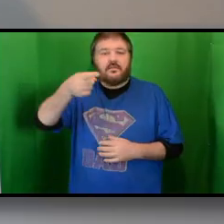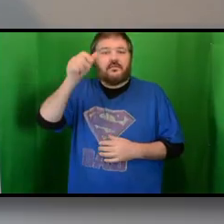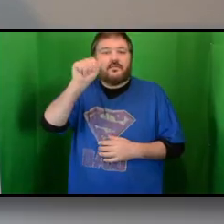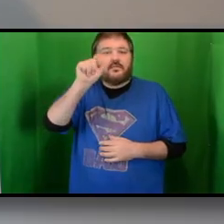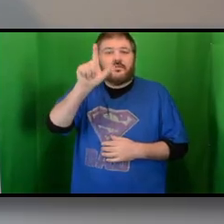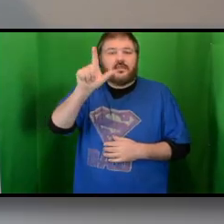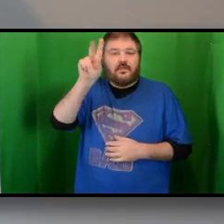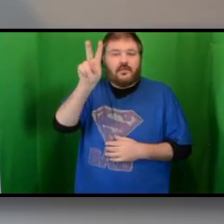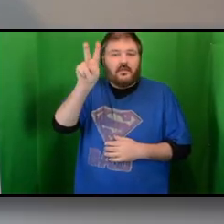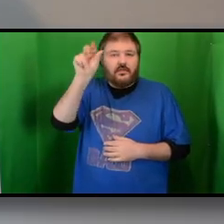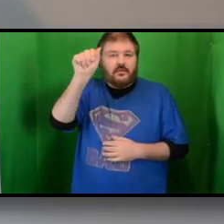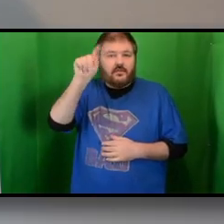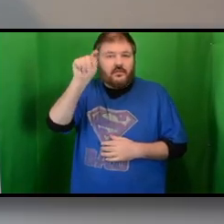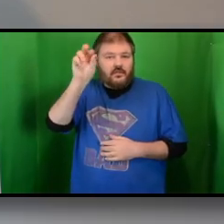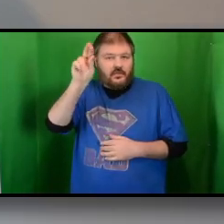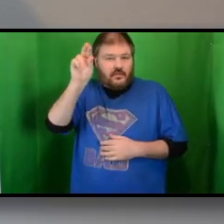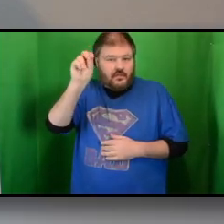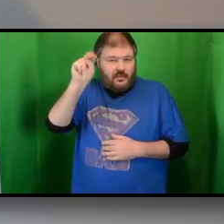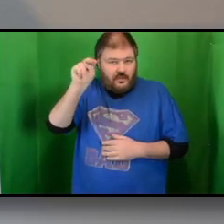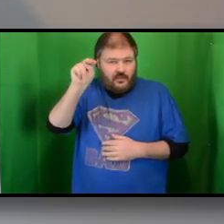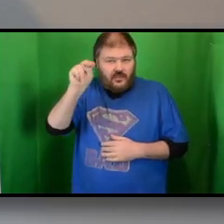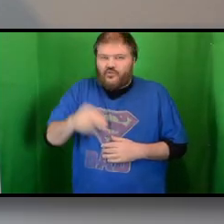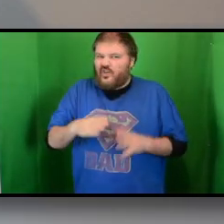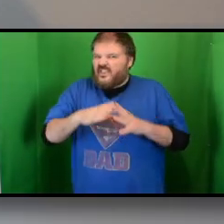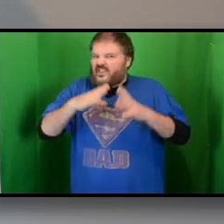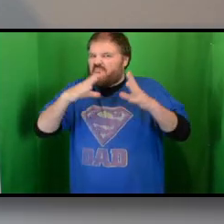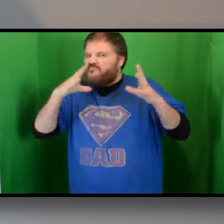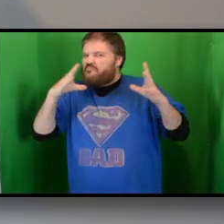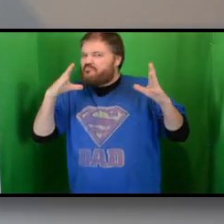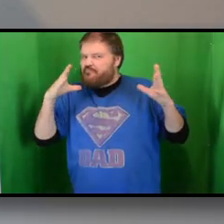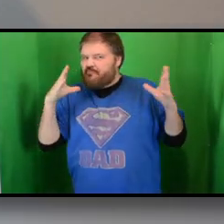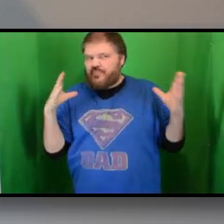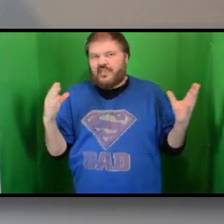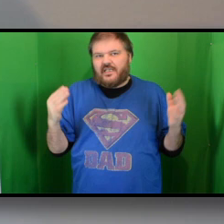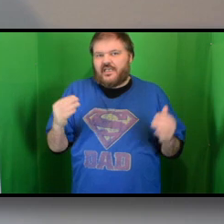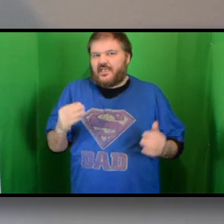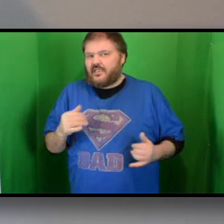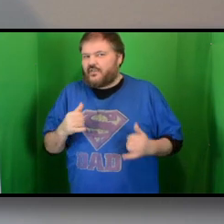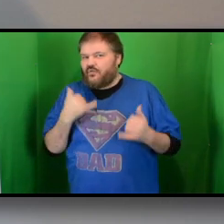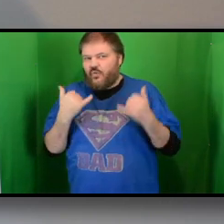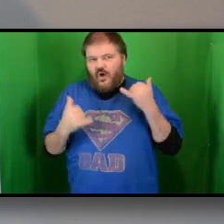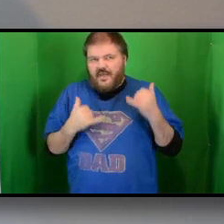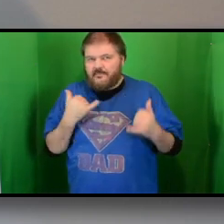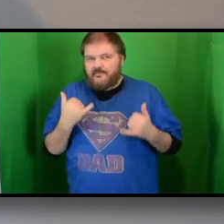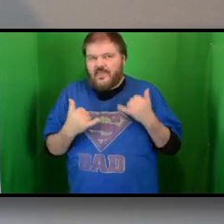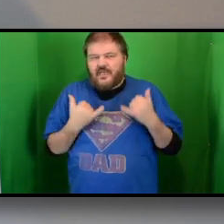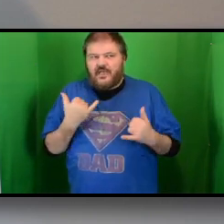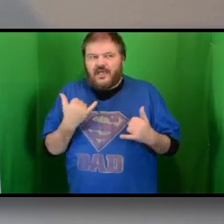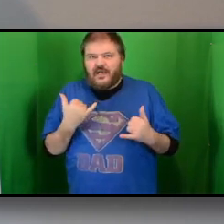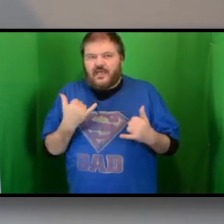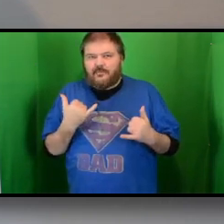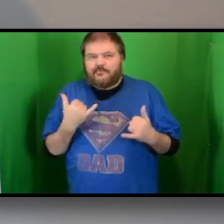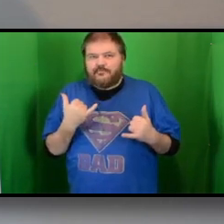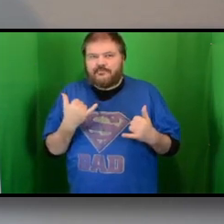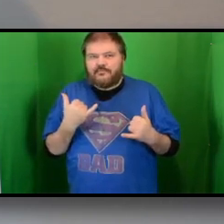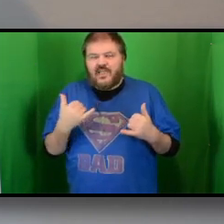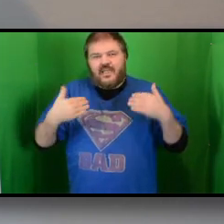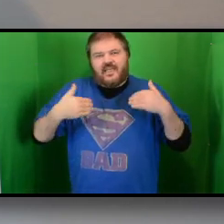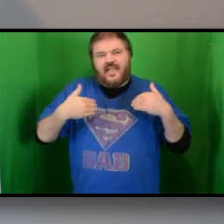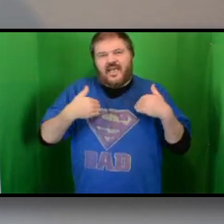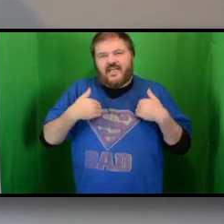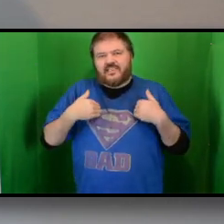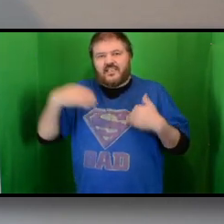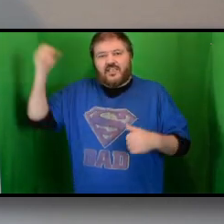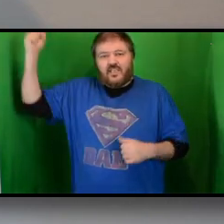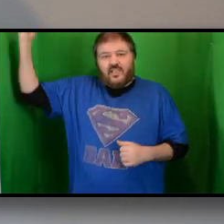Okay, so here's Galvatron, and as you can see, Galvatron is a big toy. In fact, you might